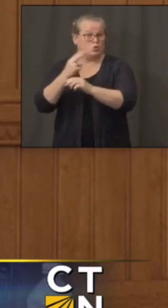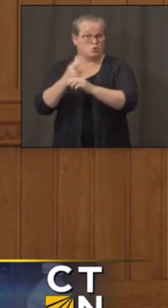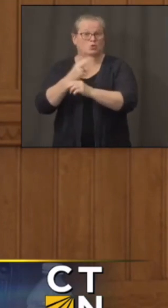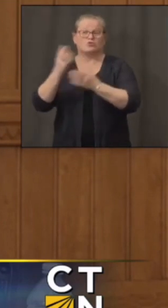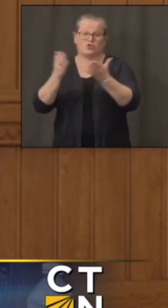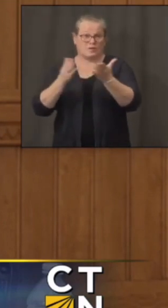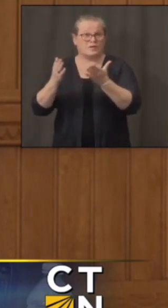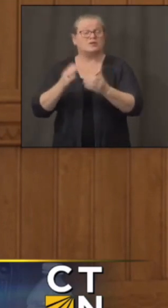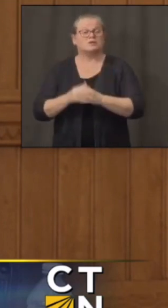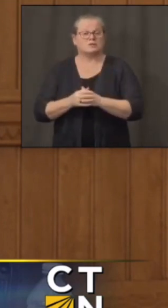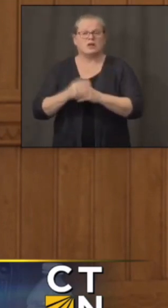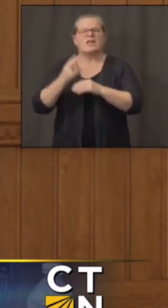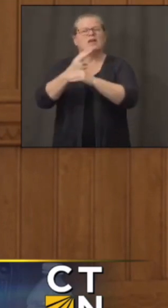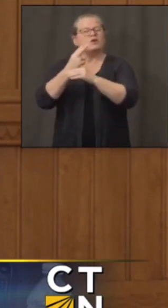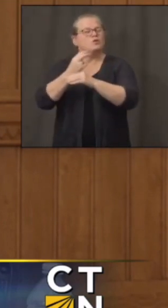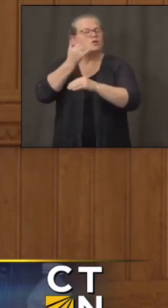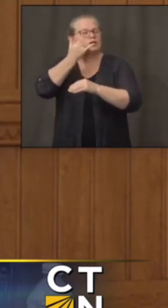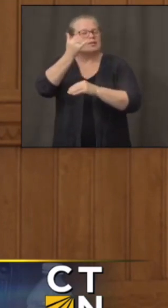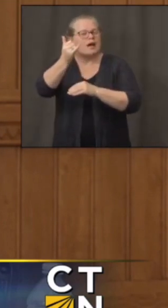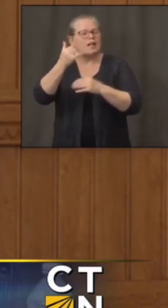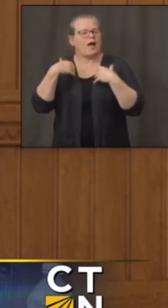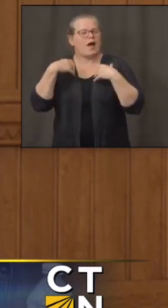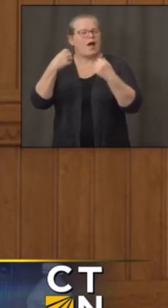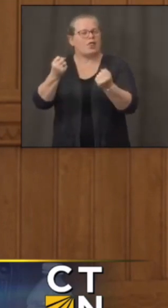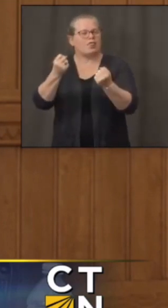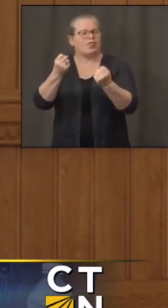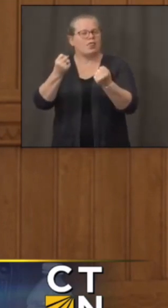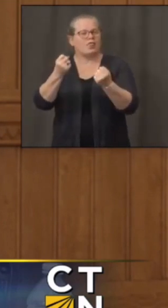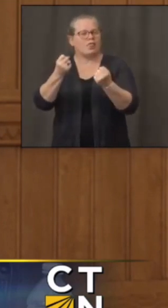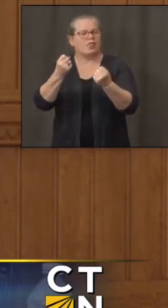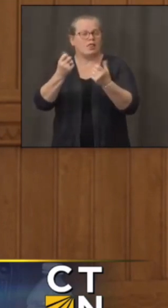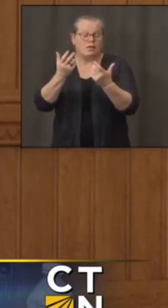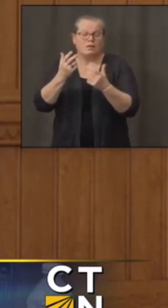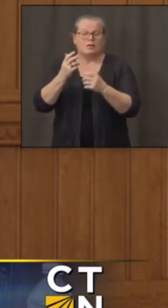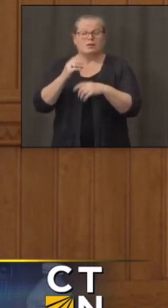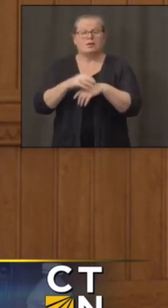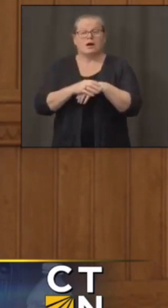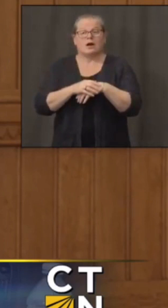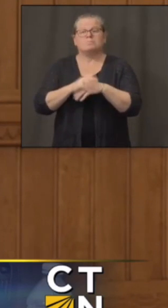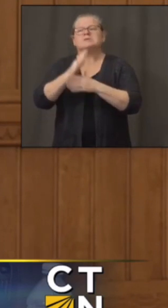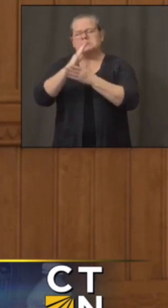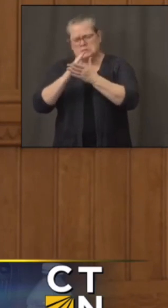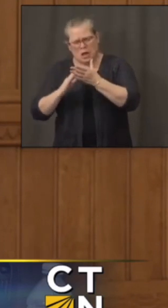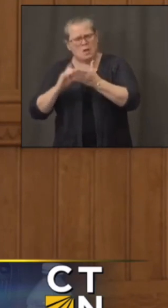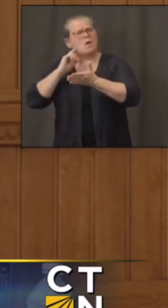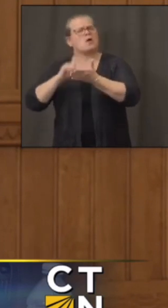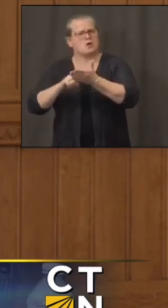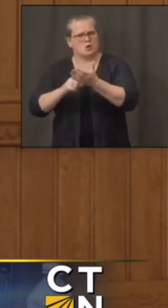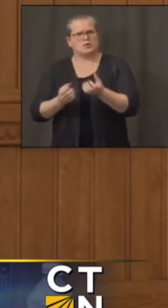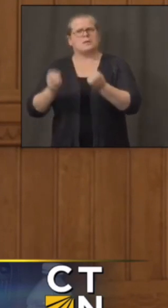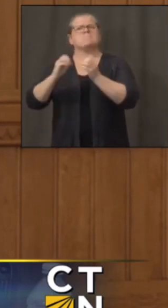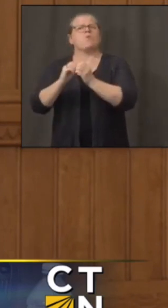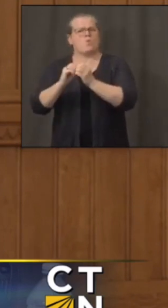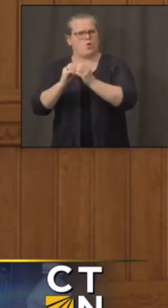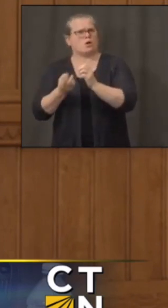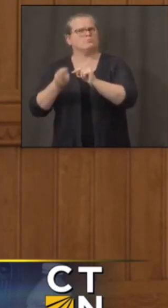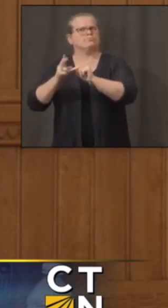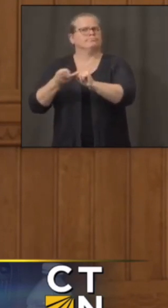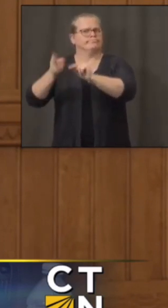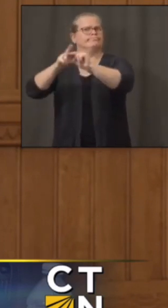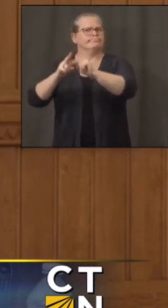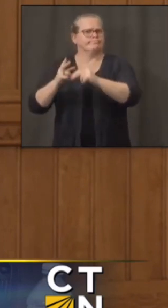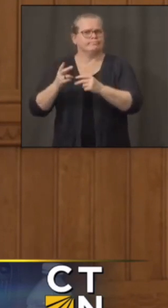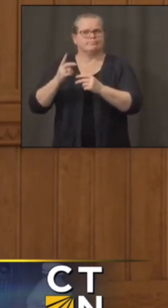So there has been some providers are reporting an increase. People are continuing to come in for either addiction services